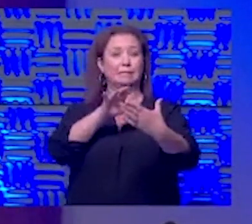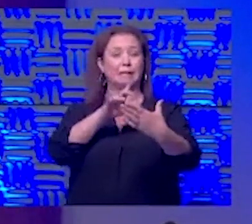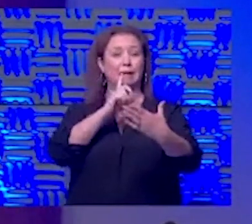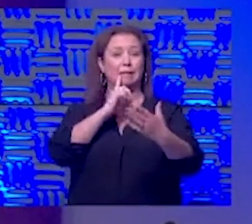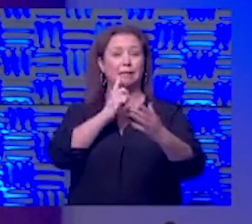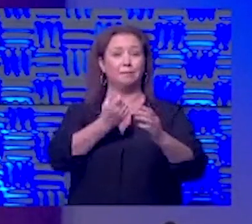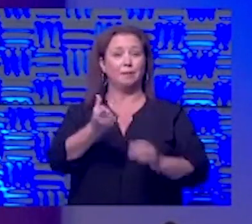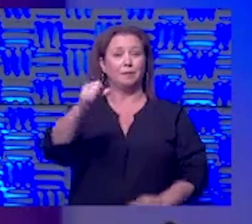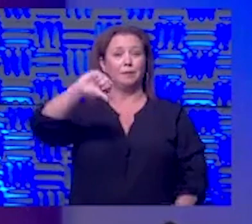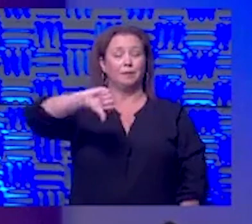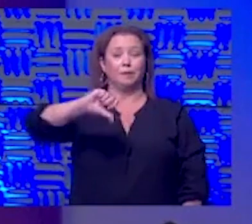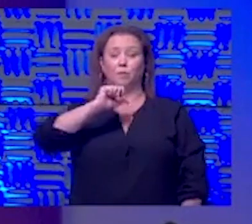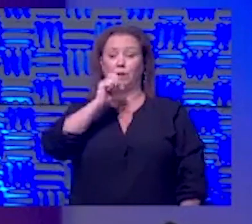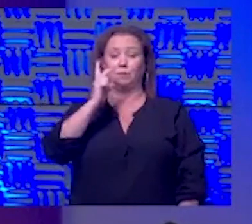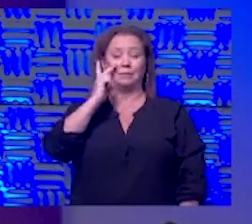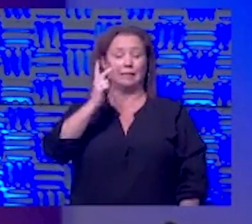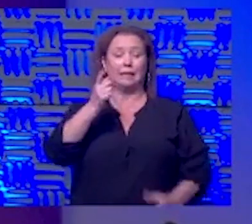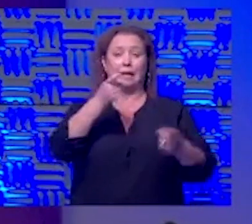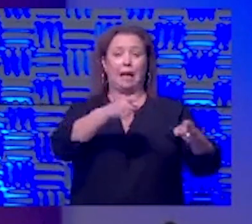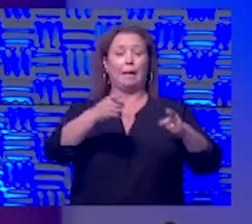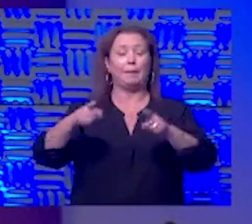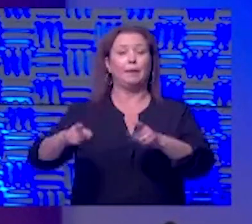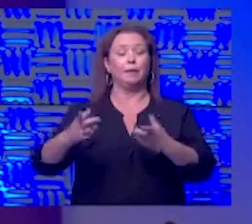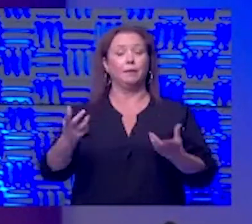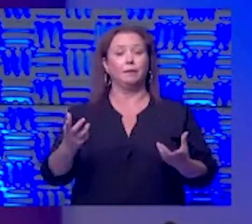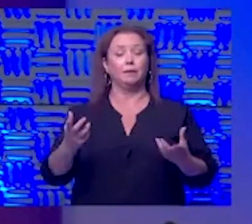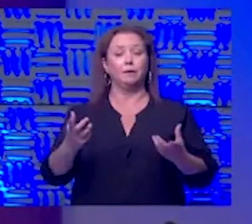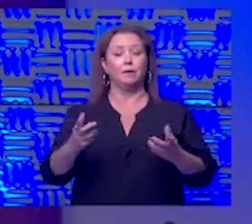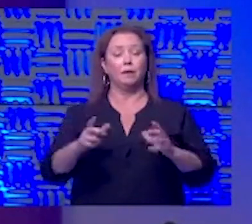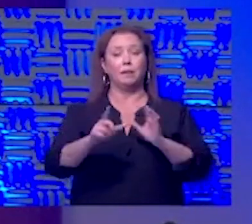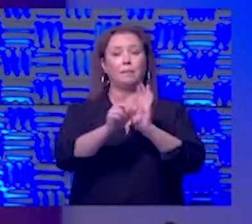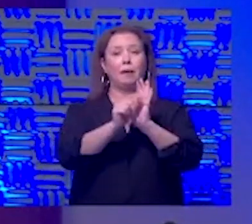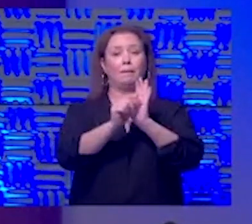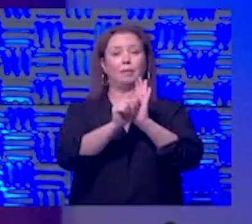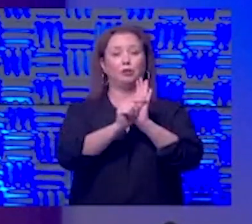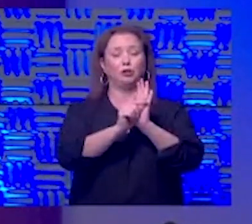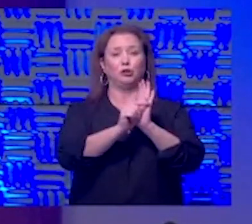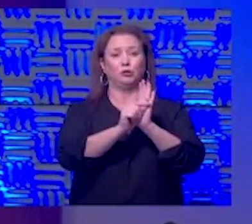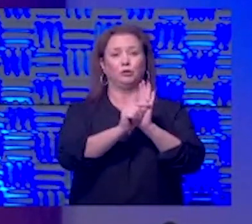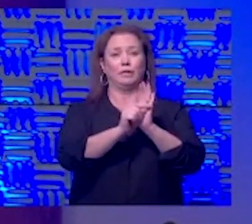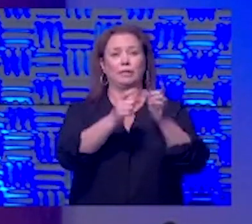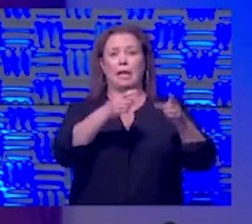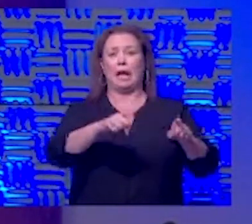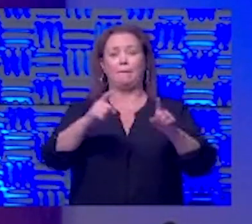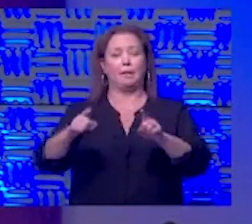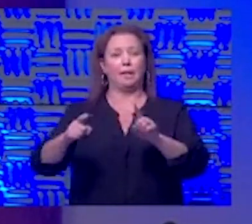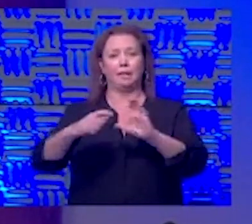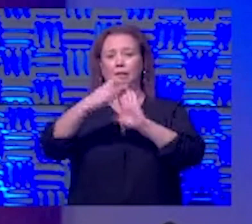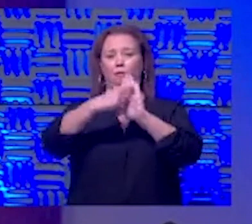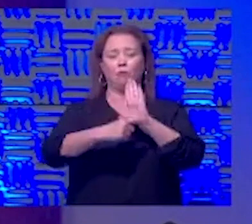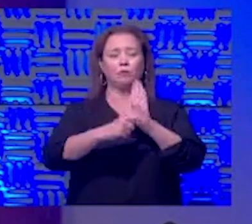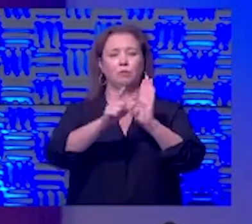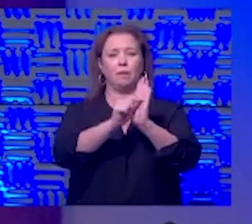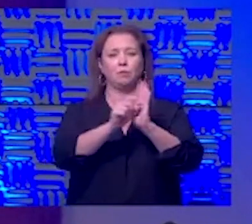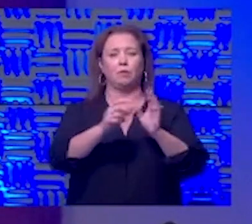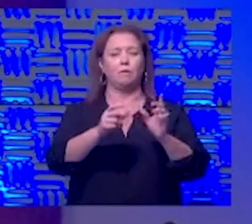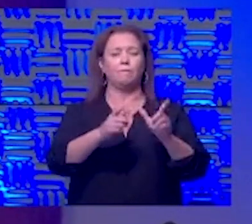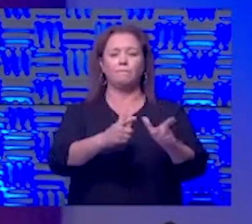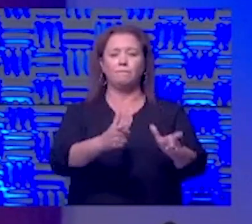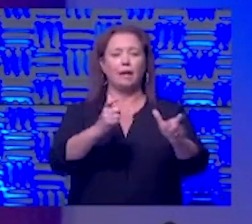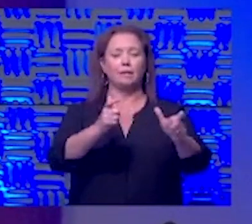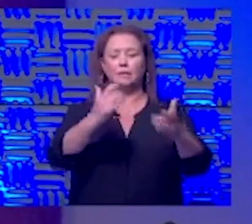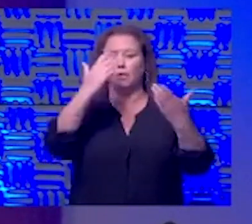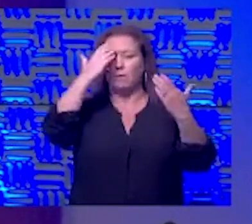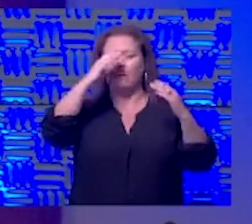retracted now that we usually don't see that happening because things are getting published so fast in the COVID era that we're not sure of the